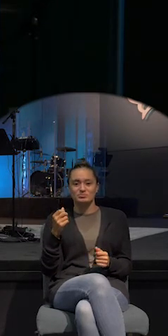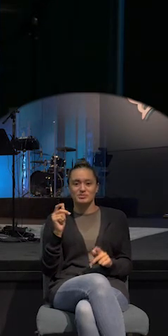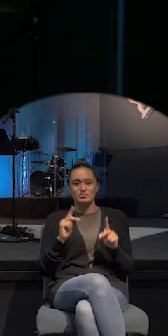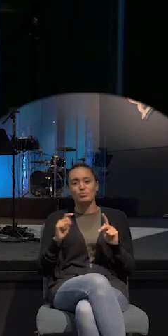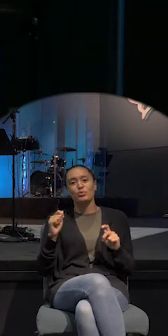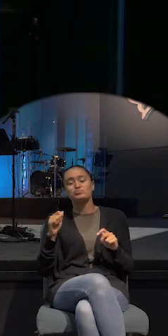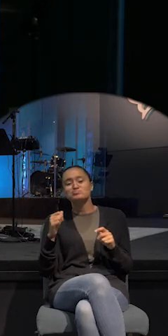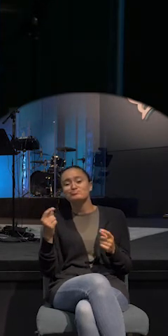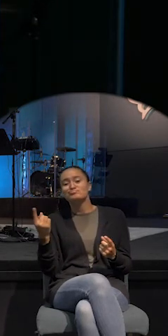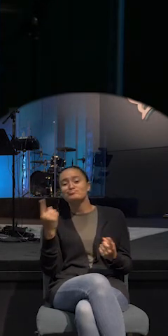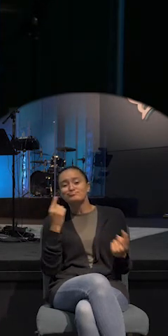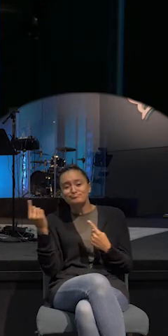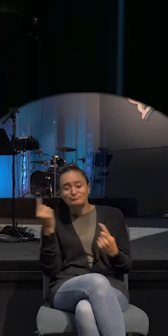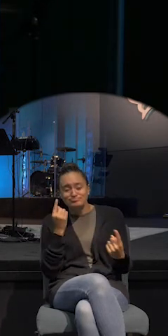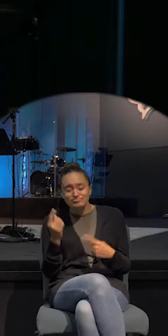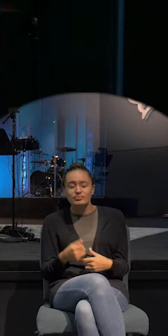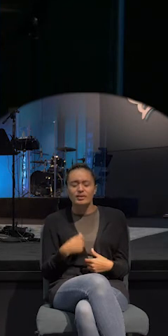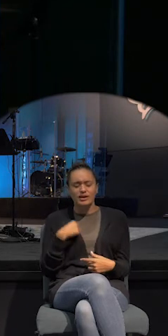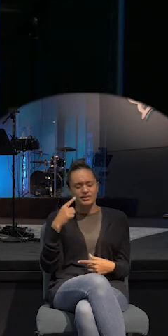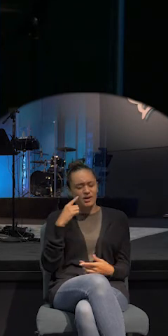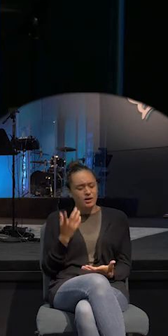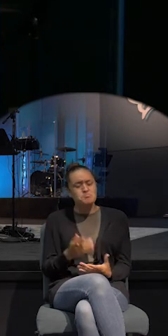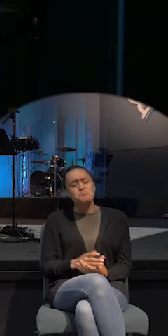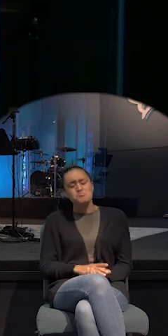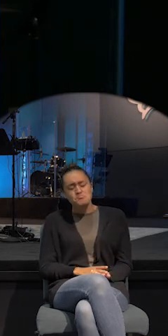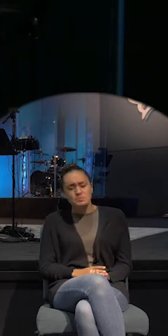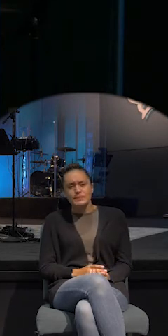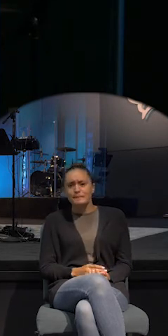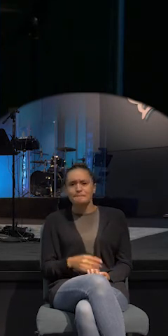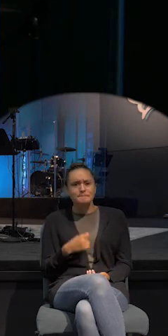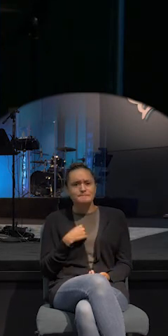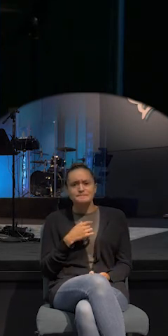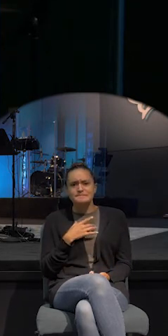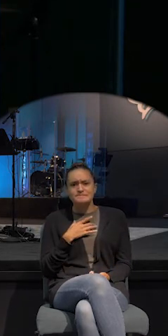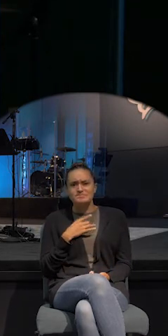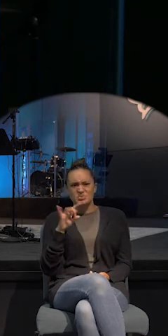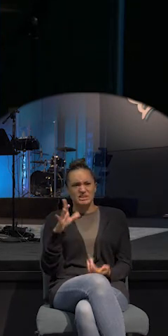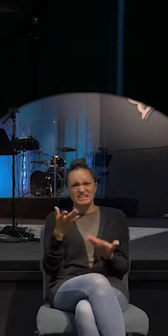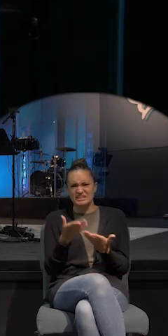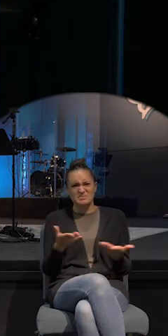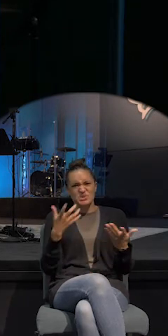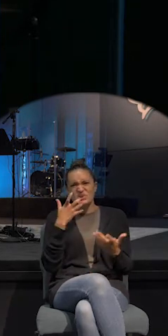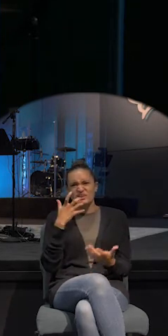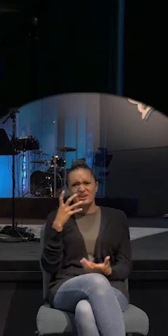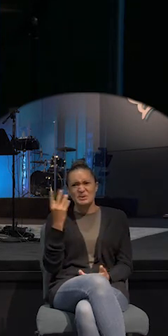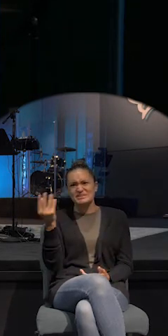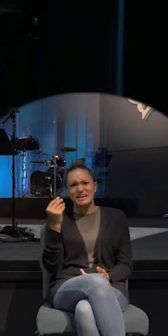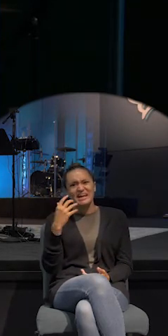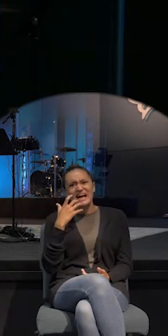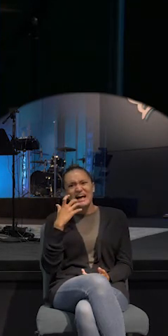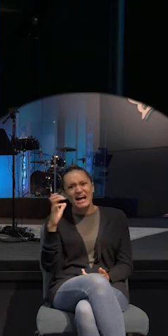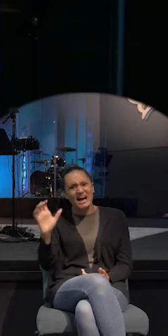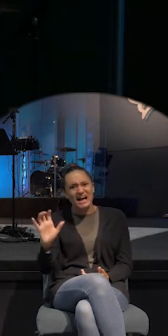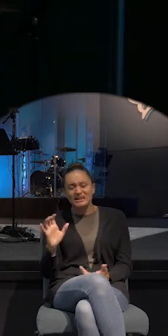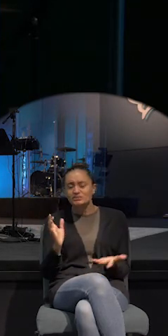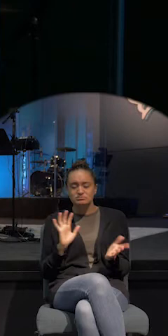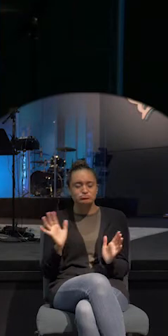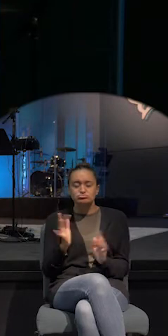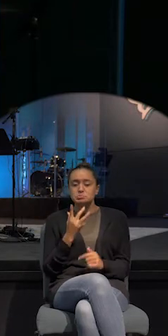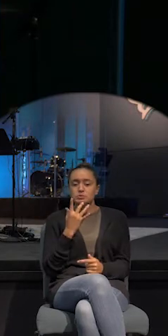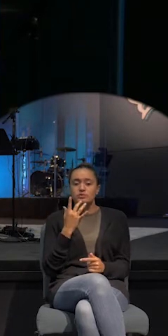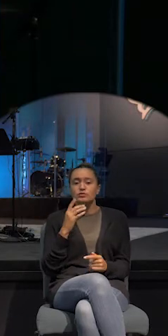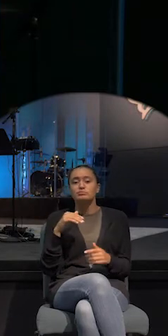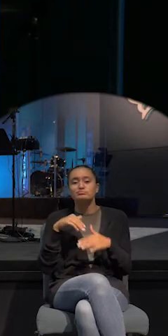lot. And I thought, you know, I don't like them out here in the heat. So we took them